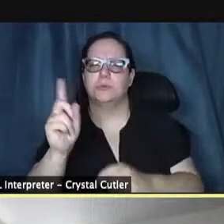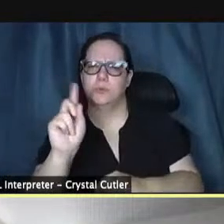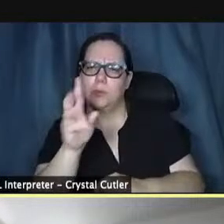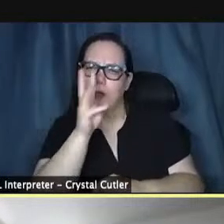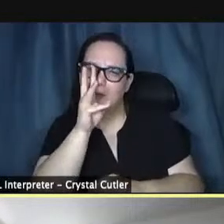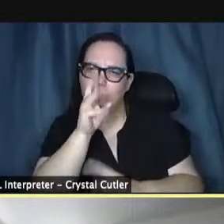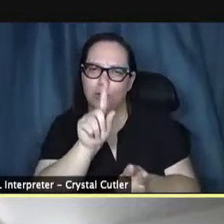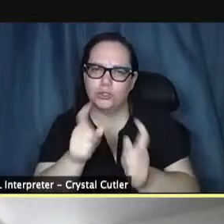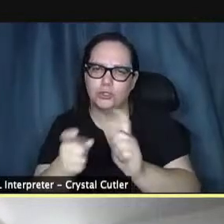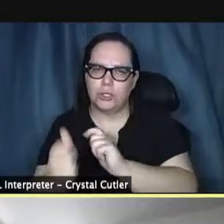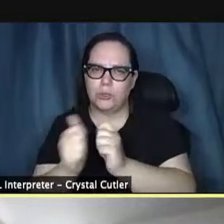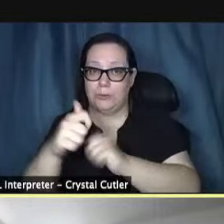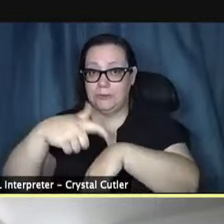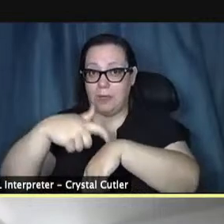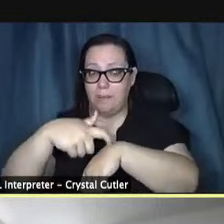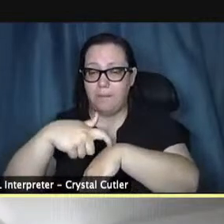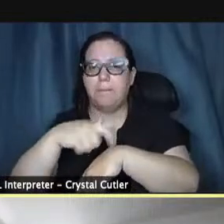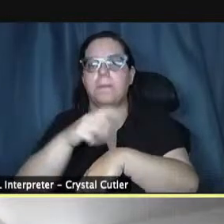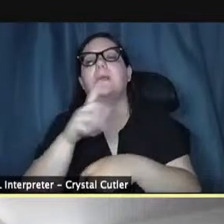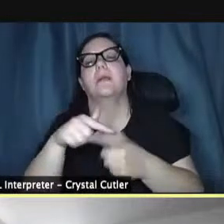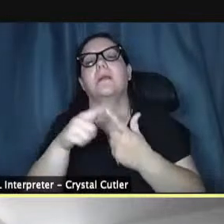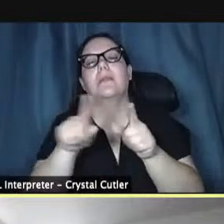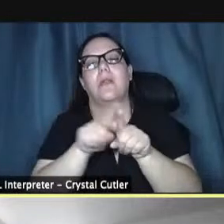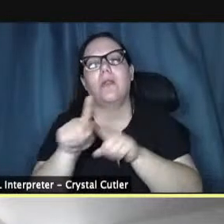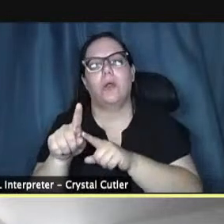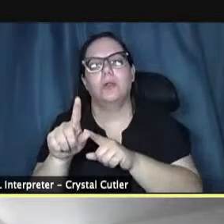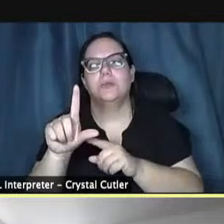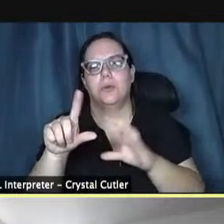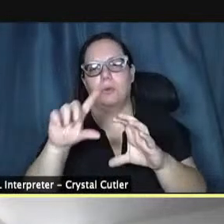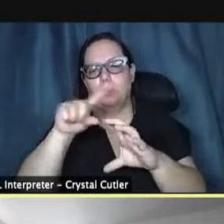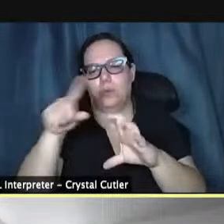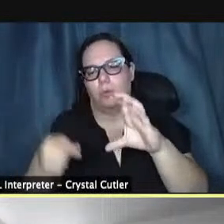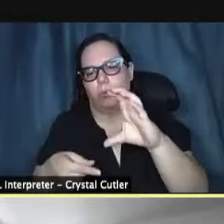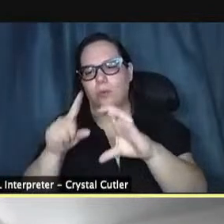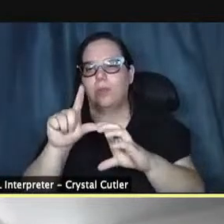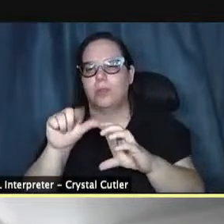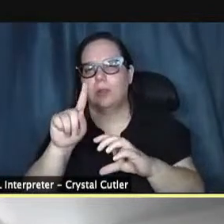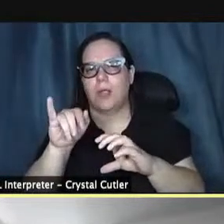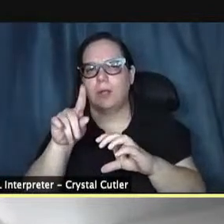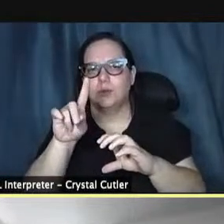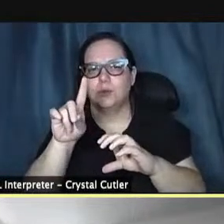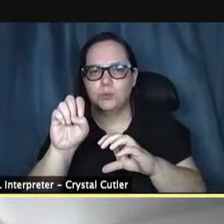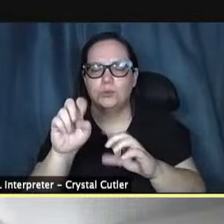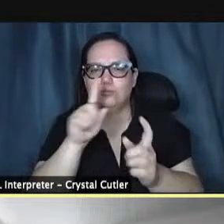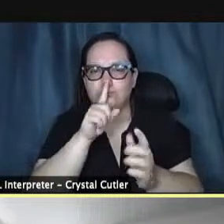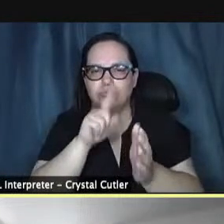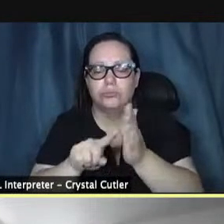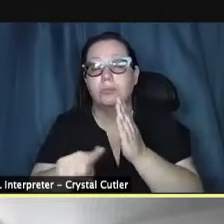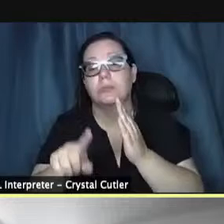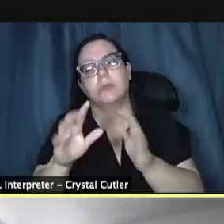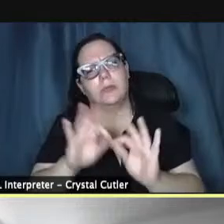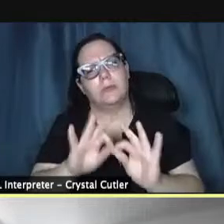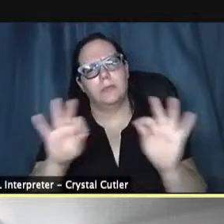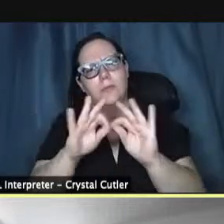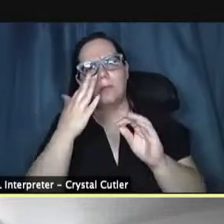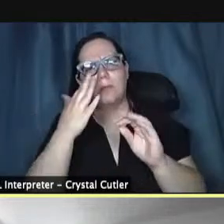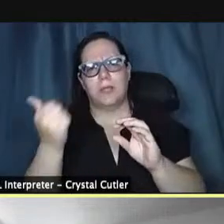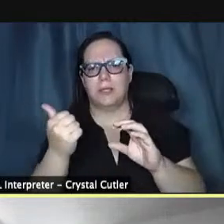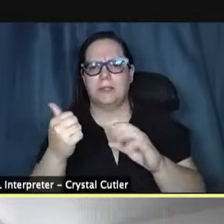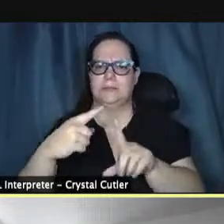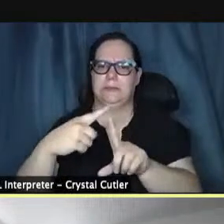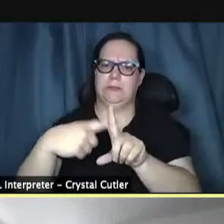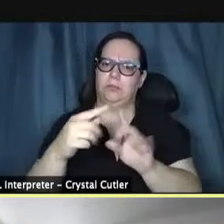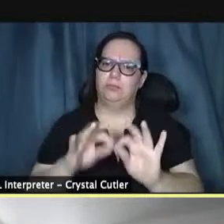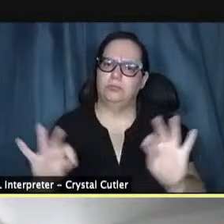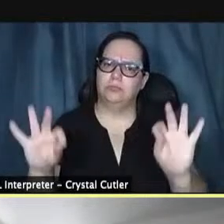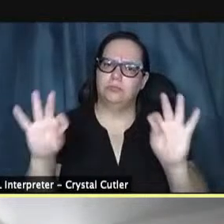with time? And then we'll be looking as a function of latitude. And all of this is important because temperature matters. And those of you who are savvy to